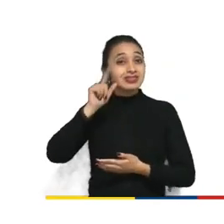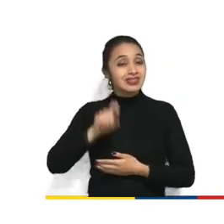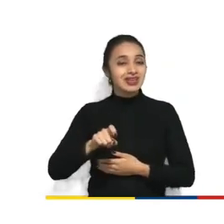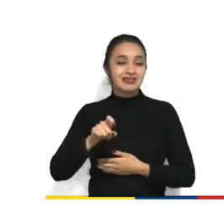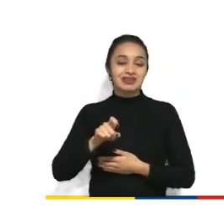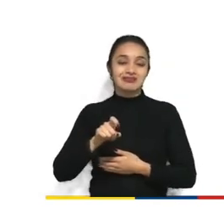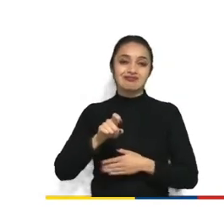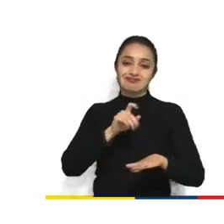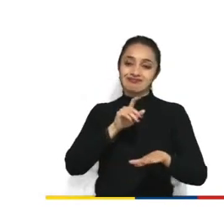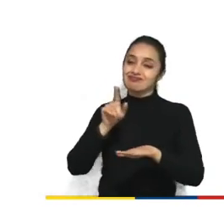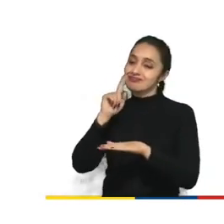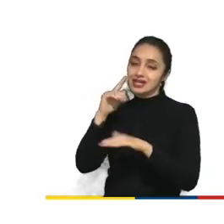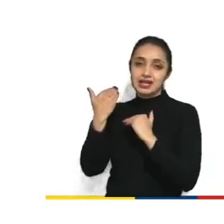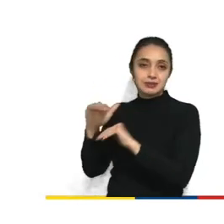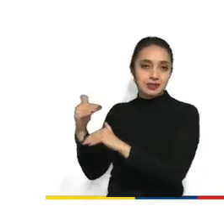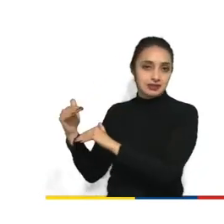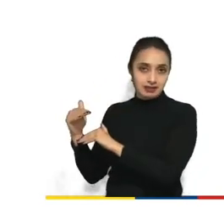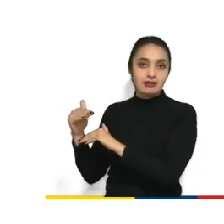usuarios.